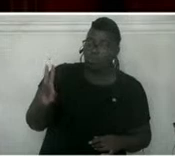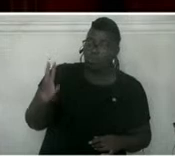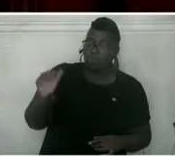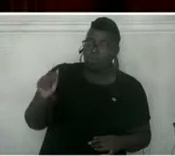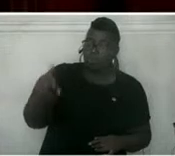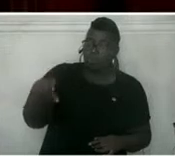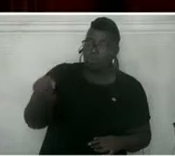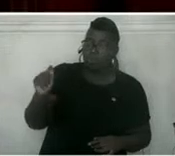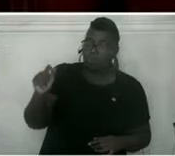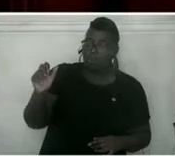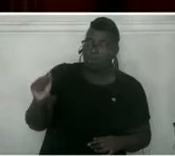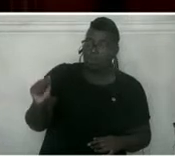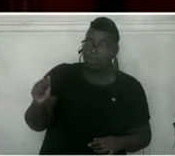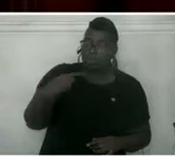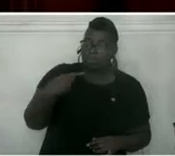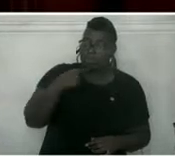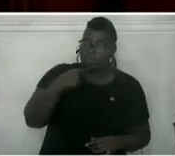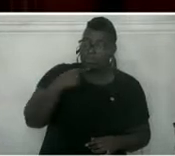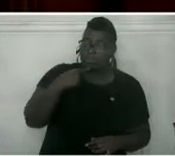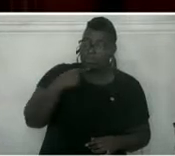basitshena bathi since 2010